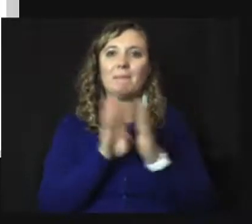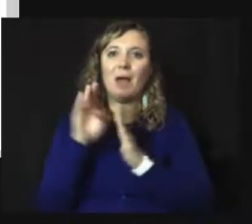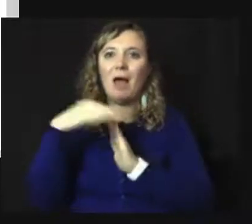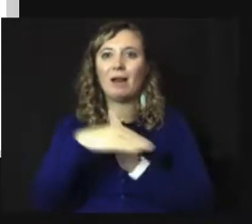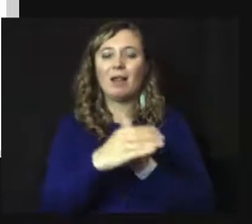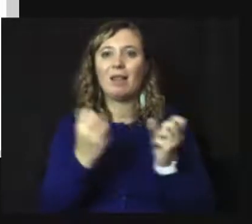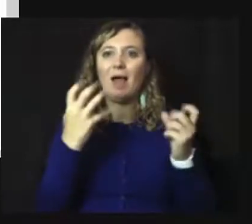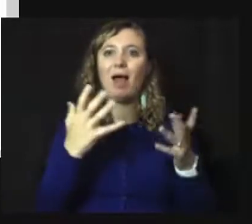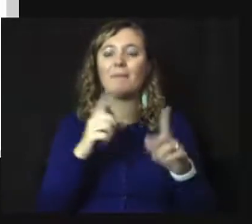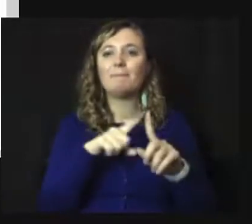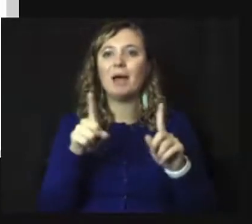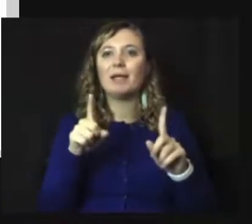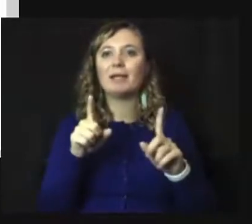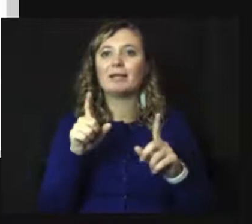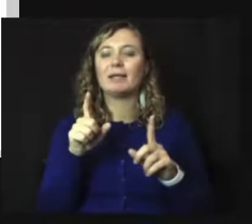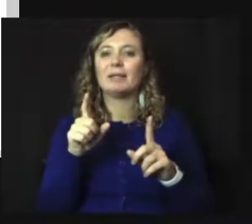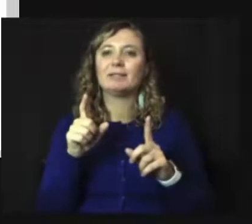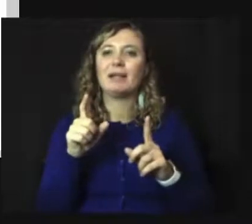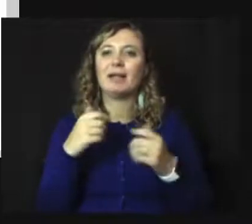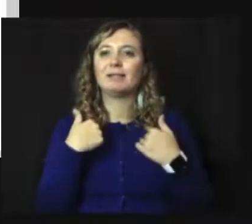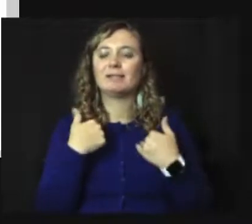like you can pre-order it right now.